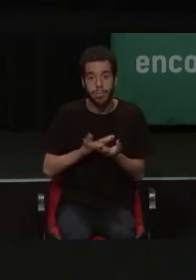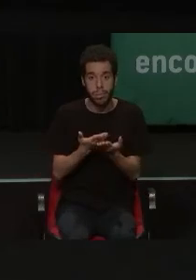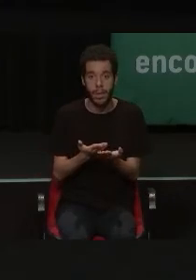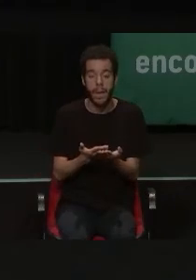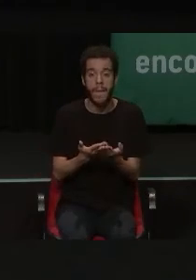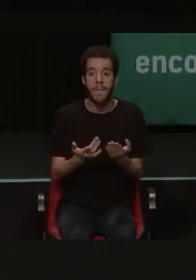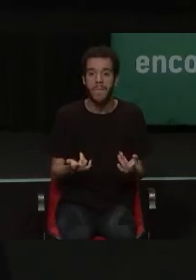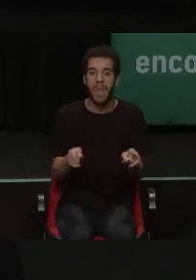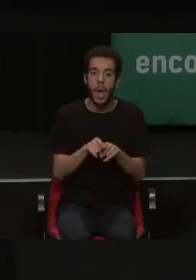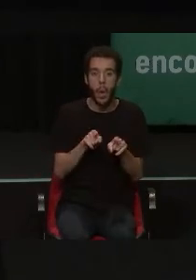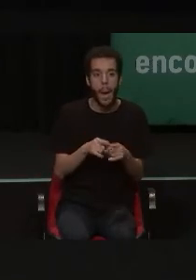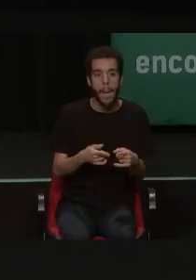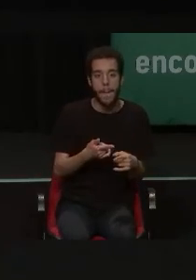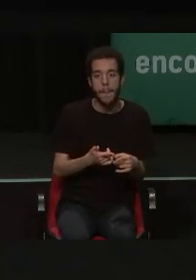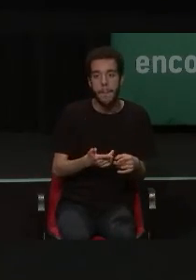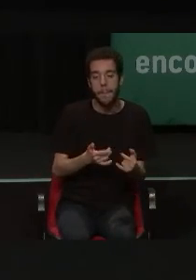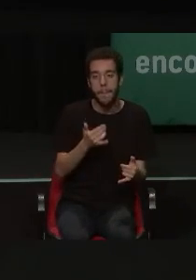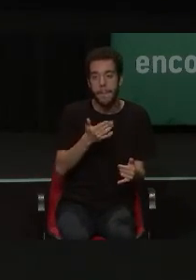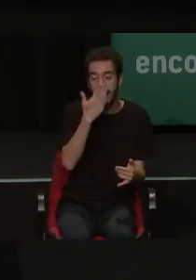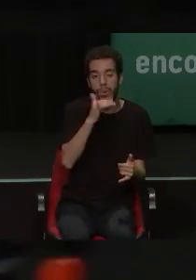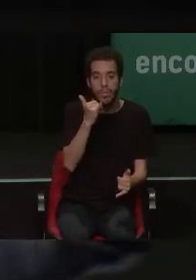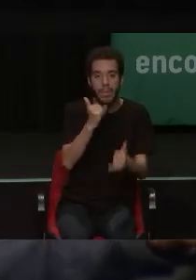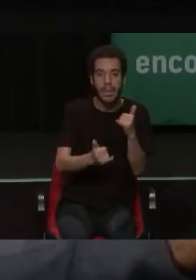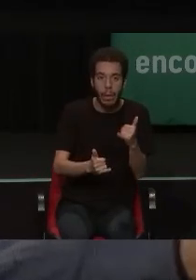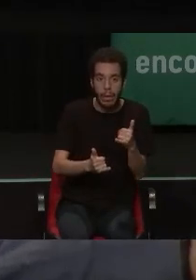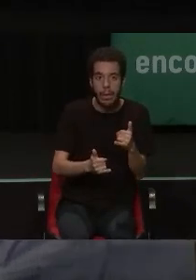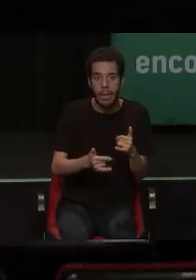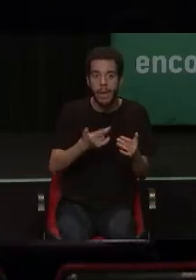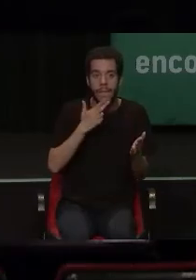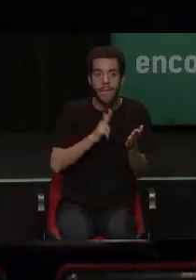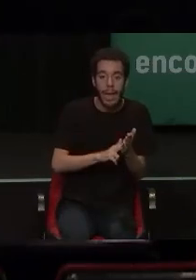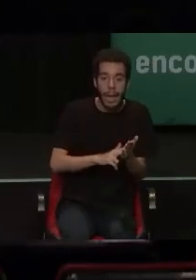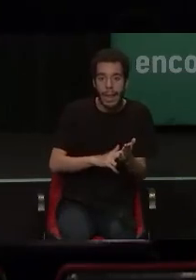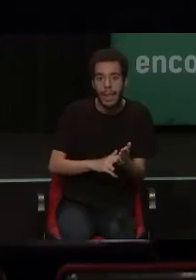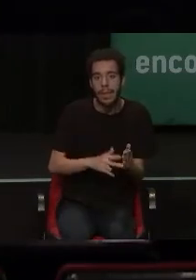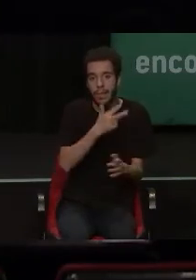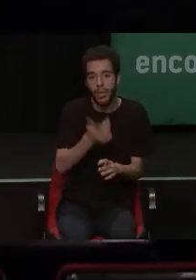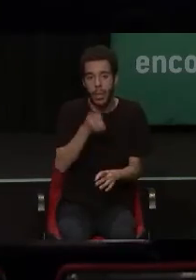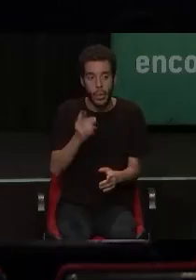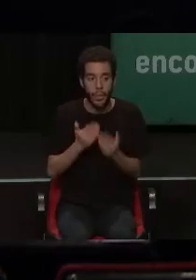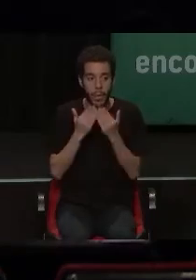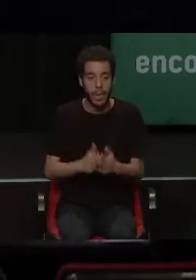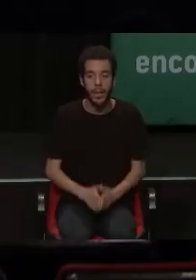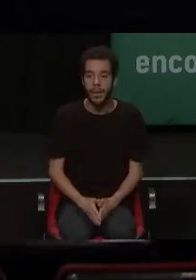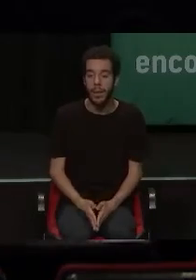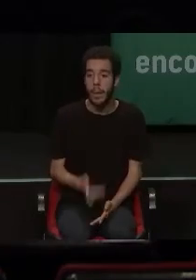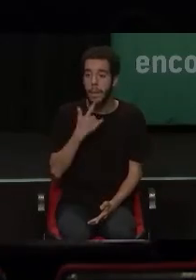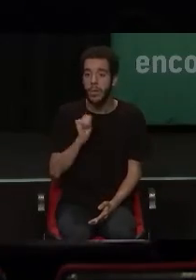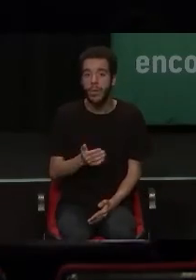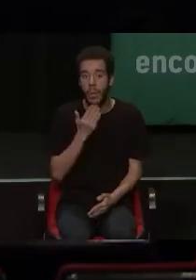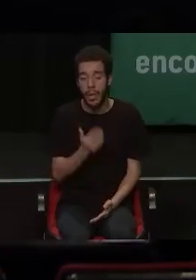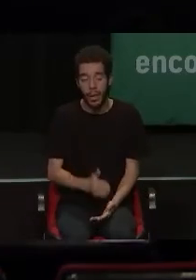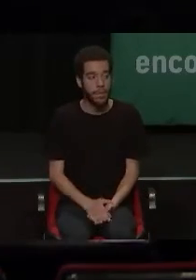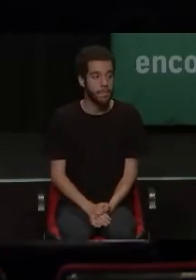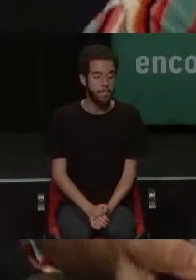being impulsive, it doesn't mean that the person is going to be involved more in risky situations. Even the